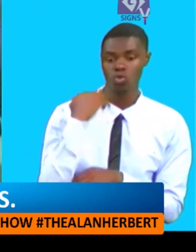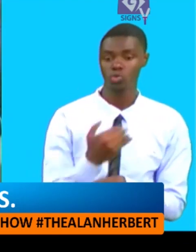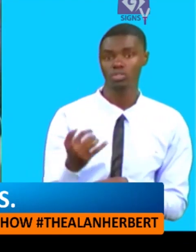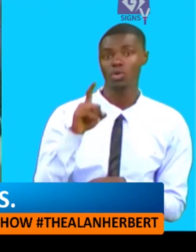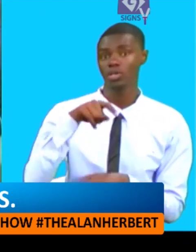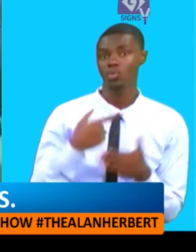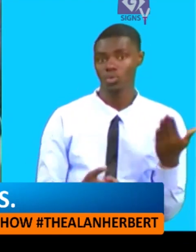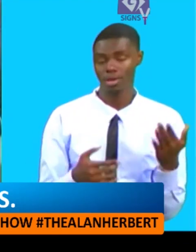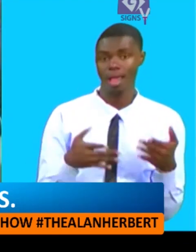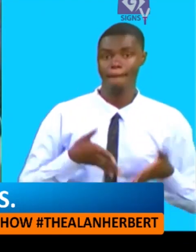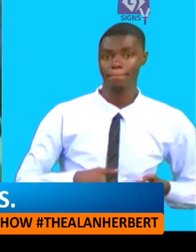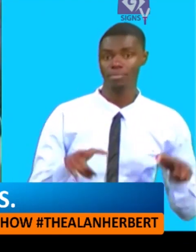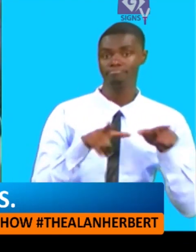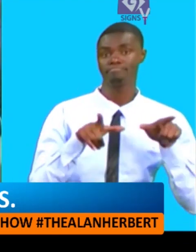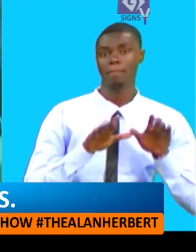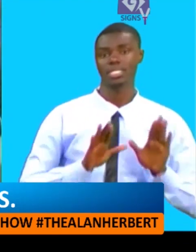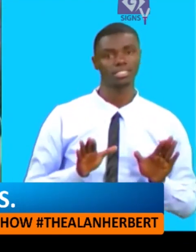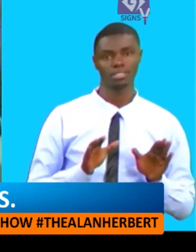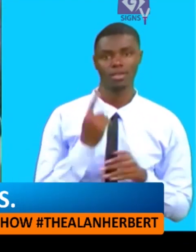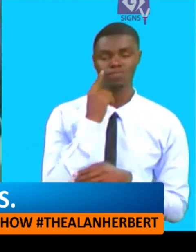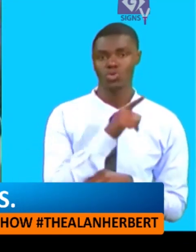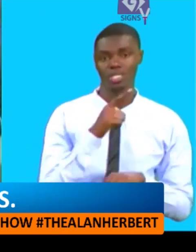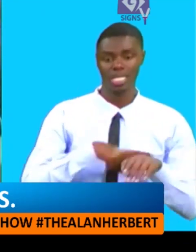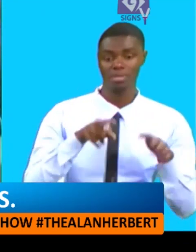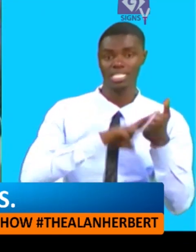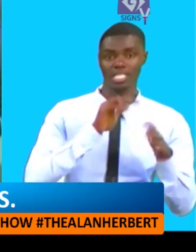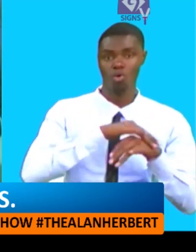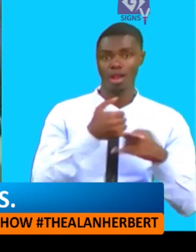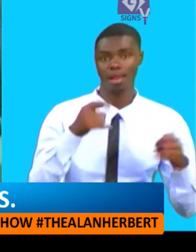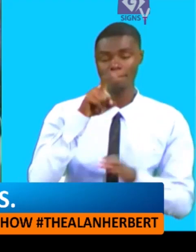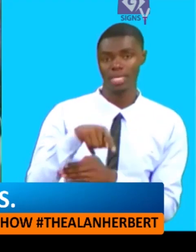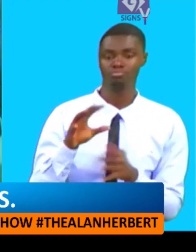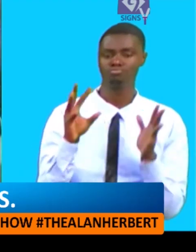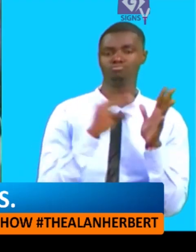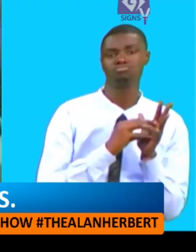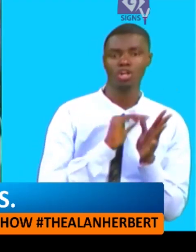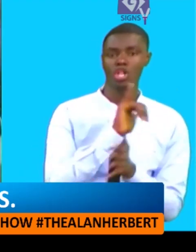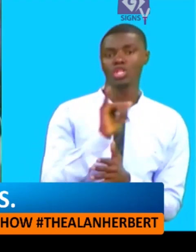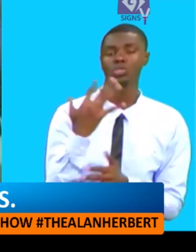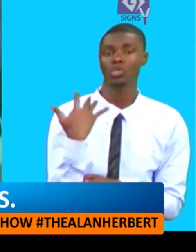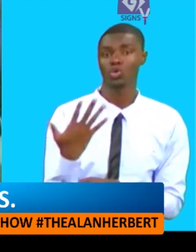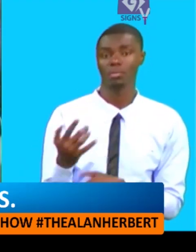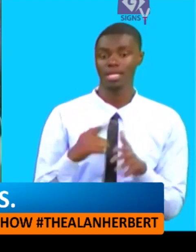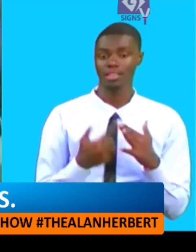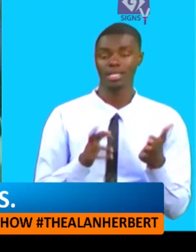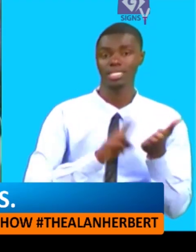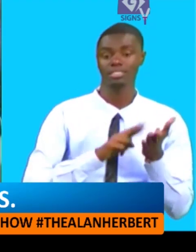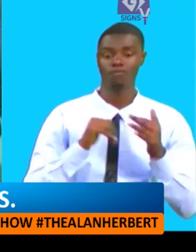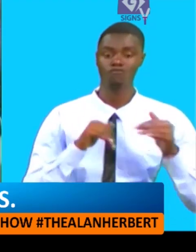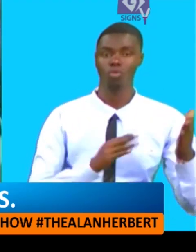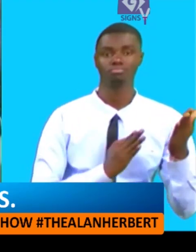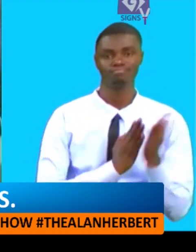require birth certificates. Yes. So when you're registering online, you'll just be able to upload those documents, and then the registration will follow